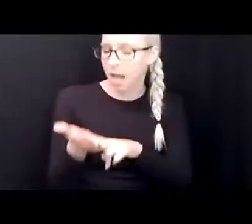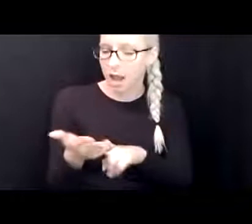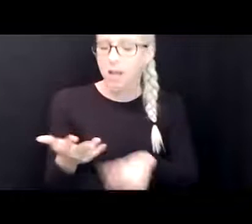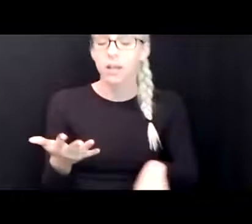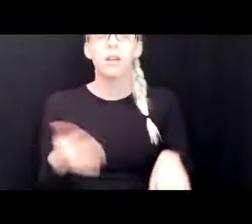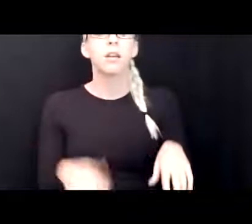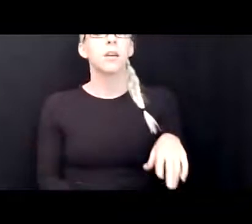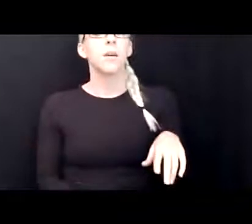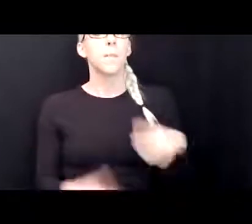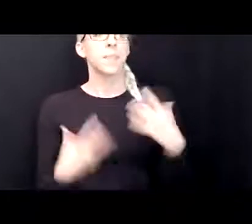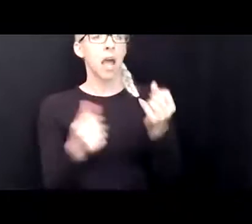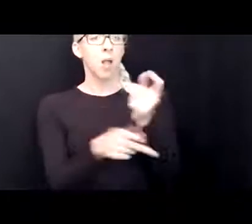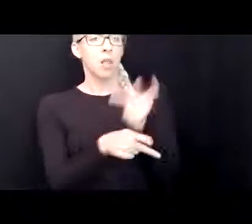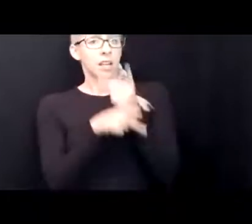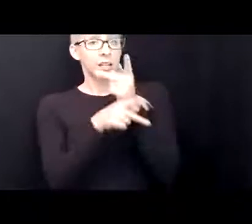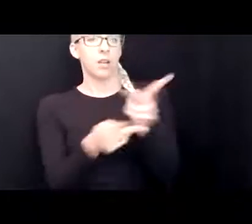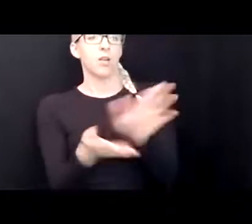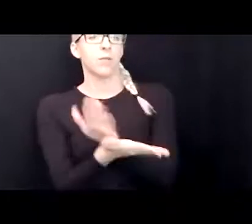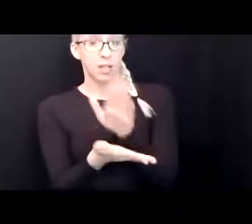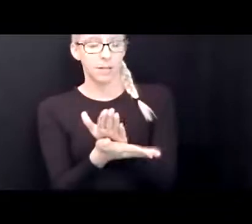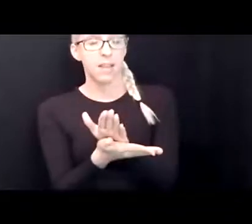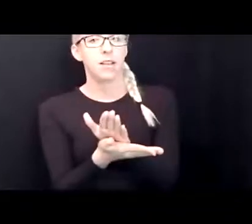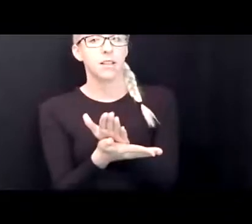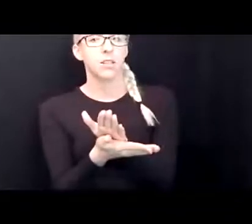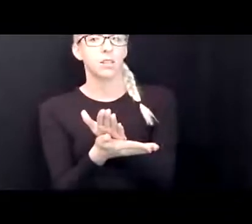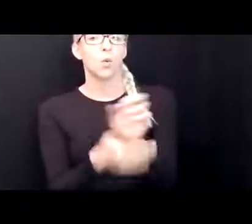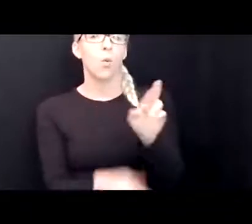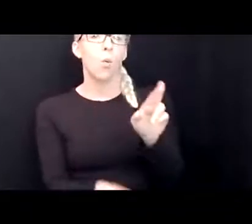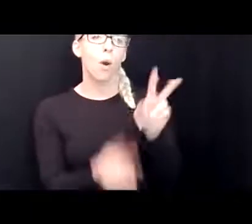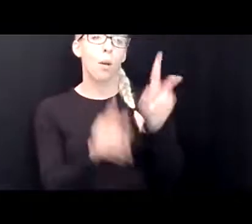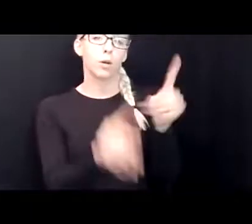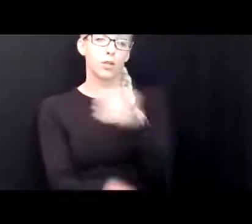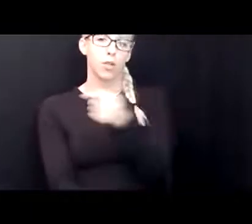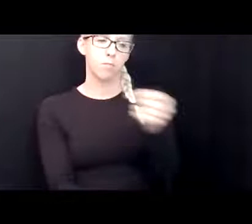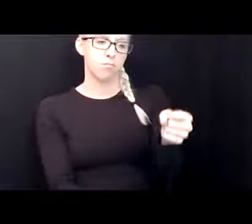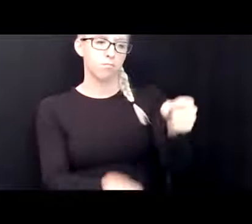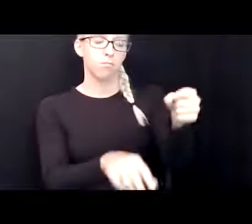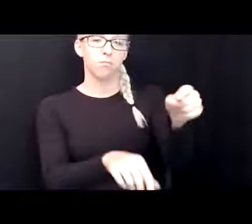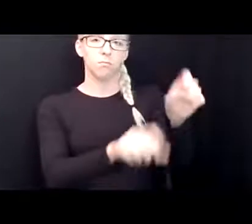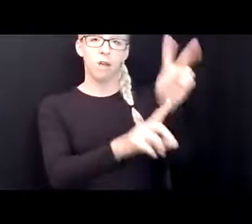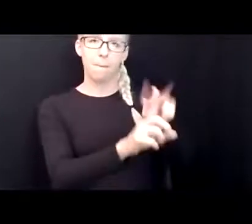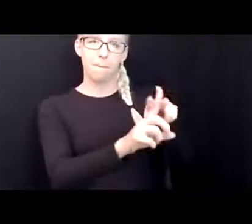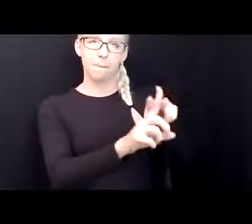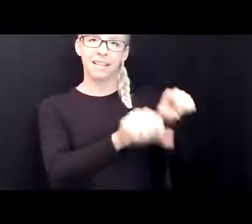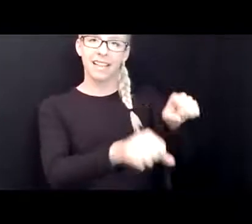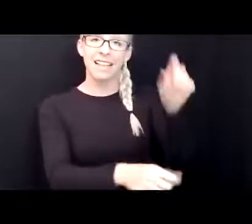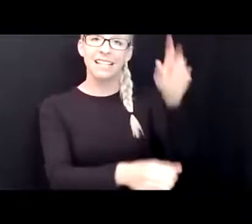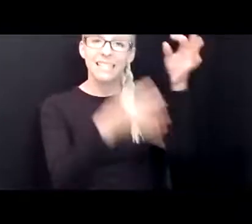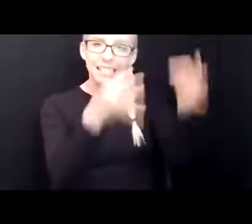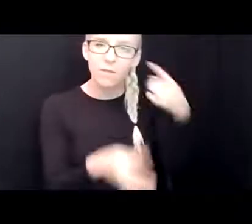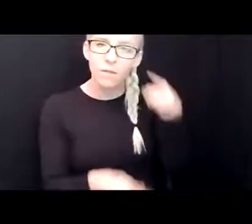generally our designation of a healthcare surrogate is to name someone that's going to assist with medical appointments,